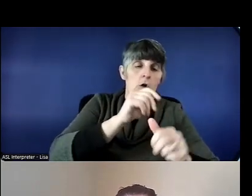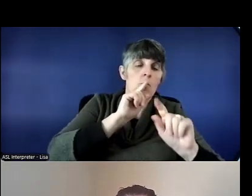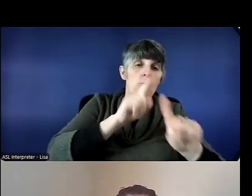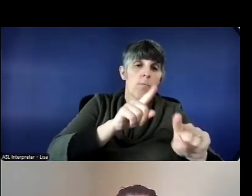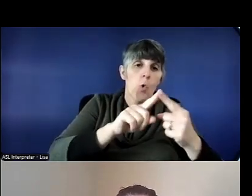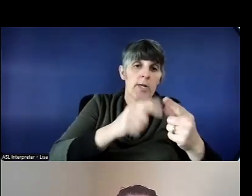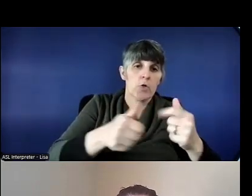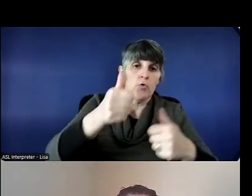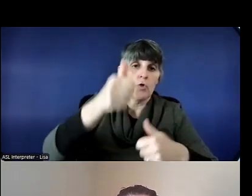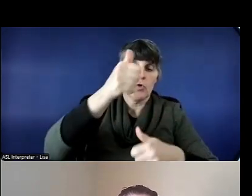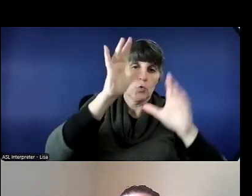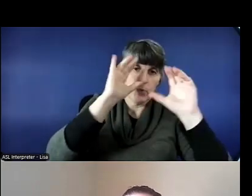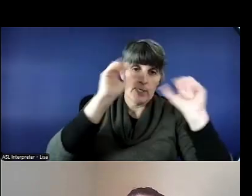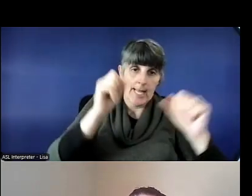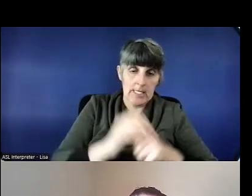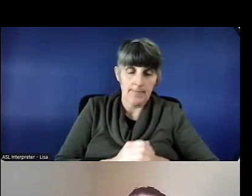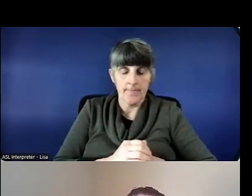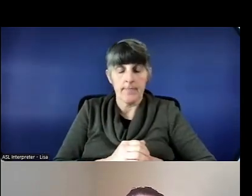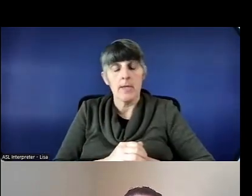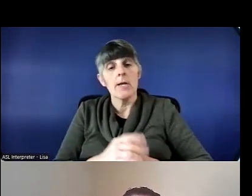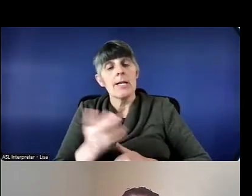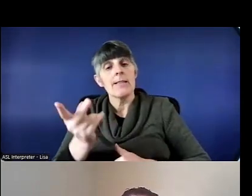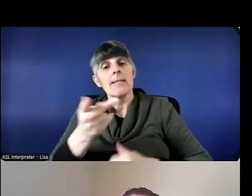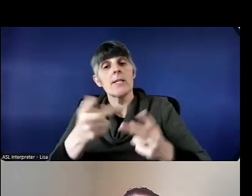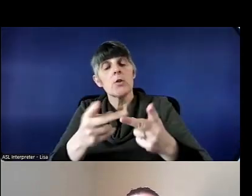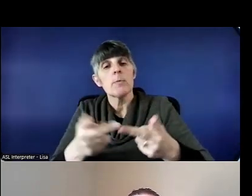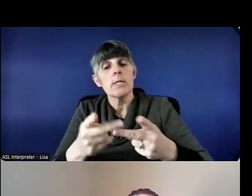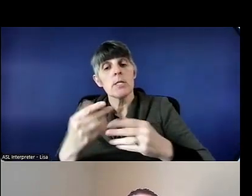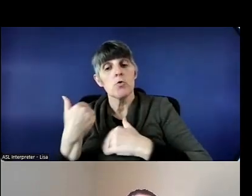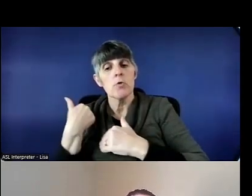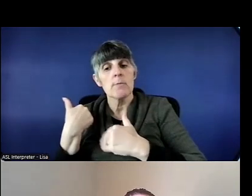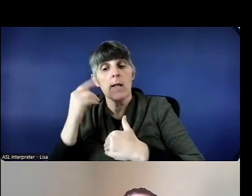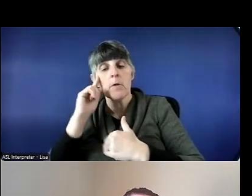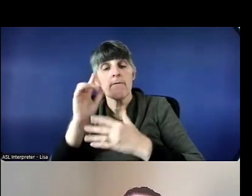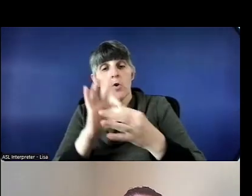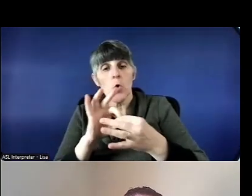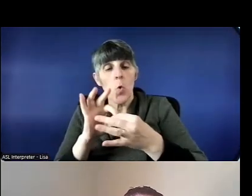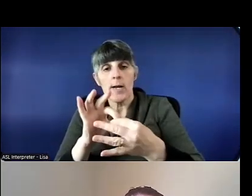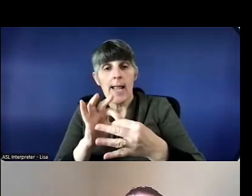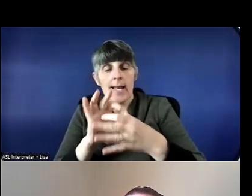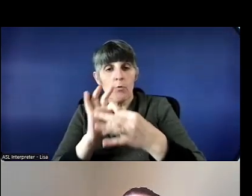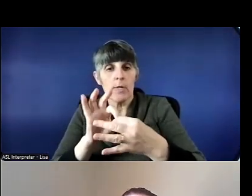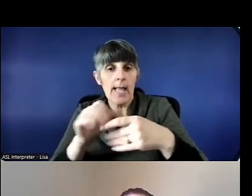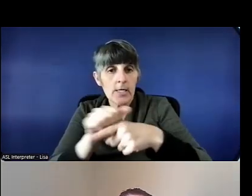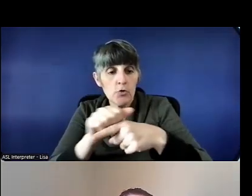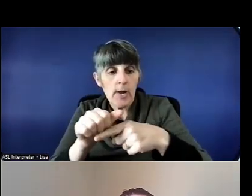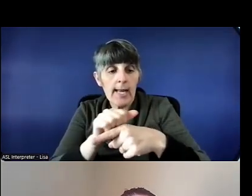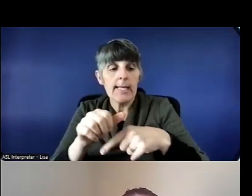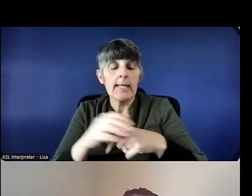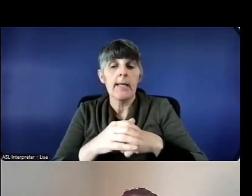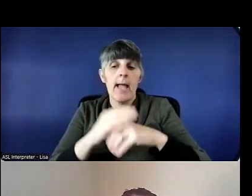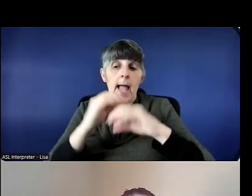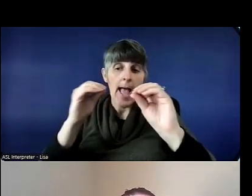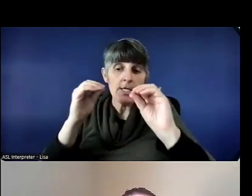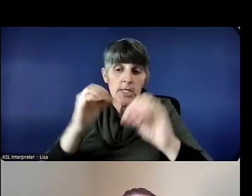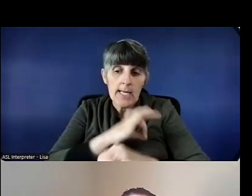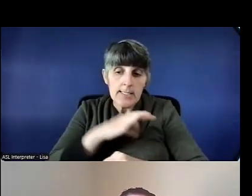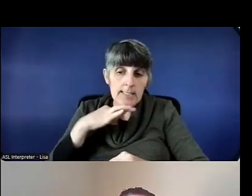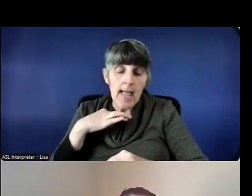to the superintendent. These 2 positions are responsible for coordinating related training, educating